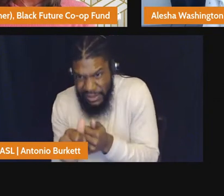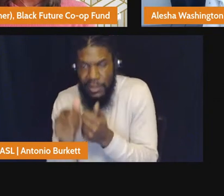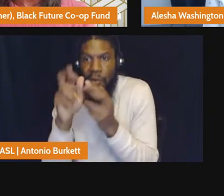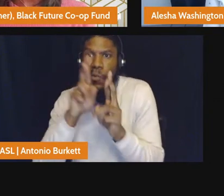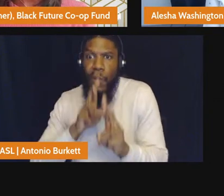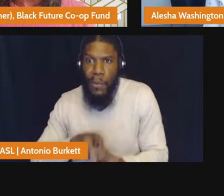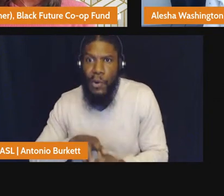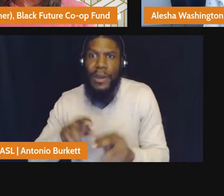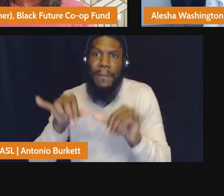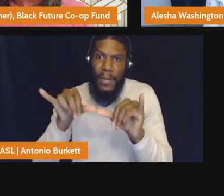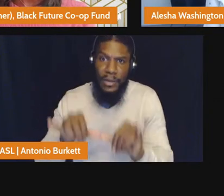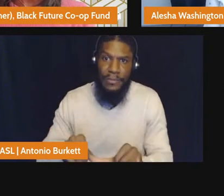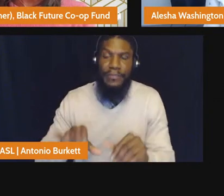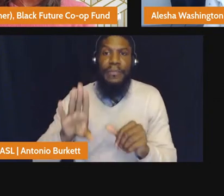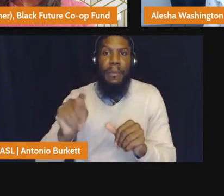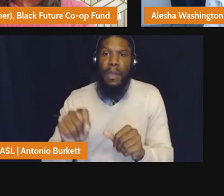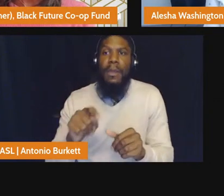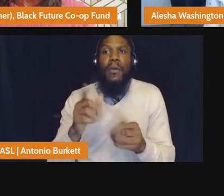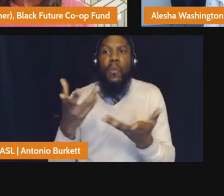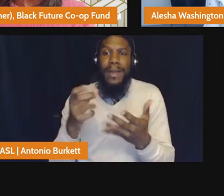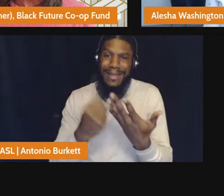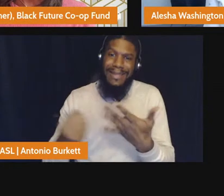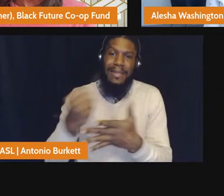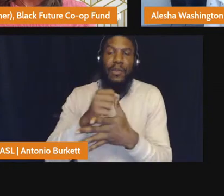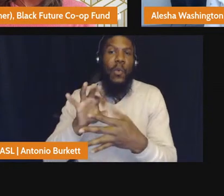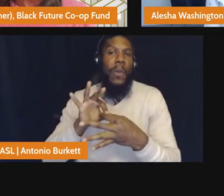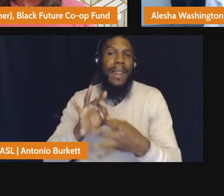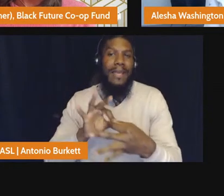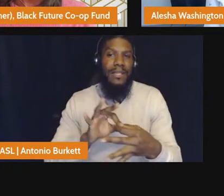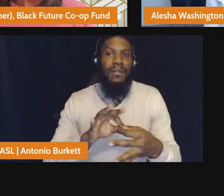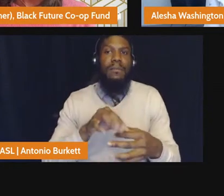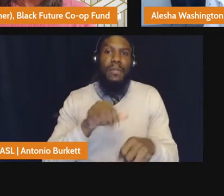first. So we have work to do before we get to ask.